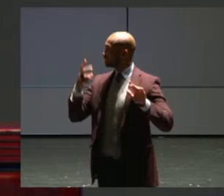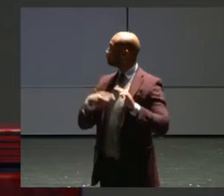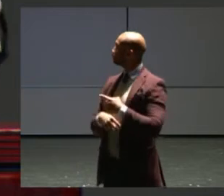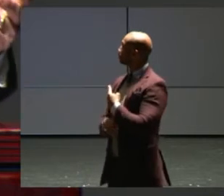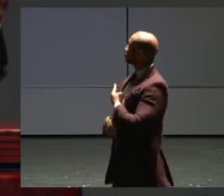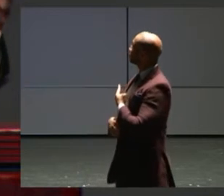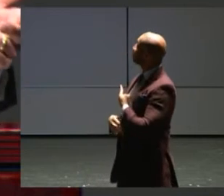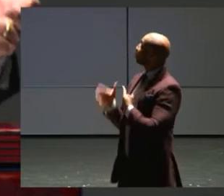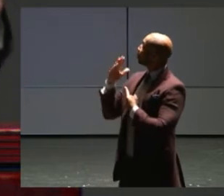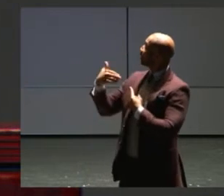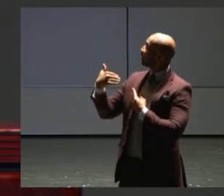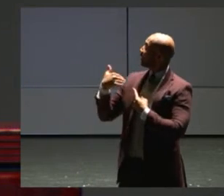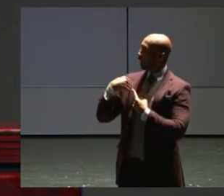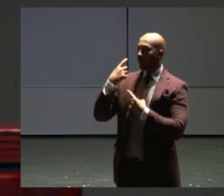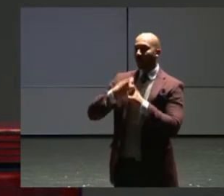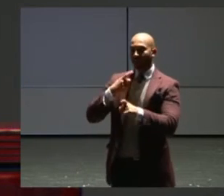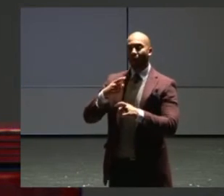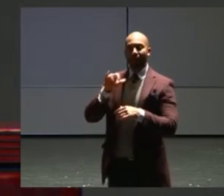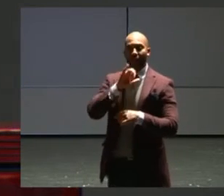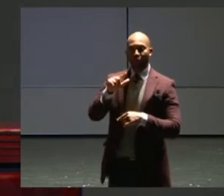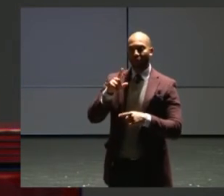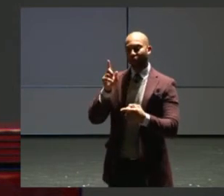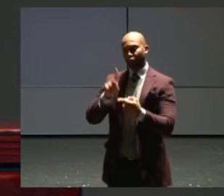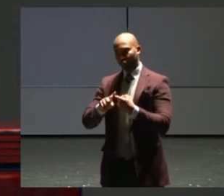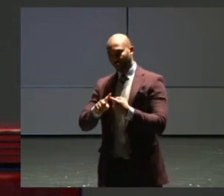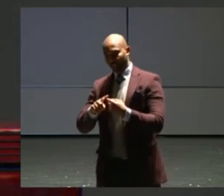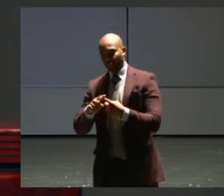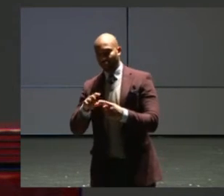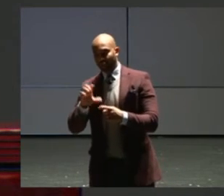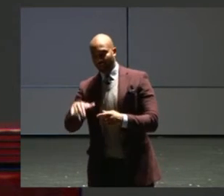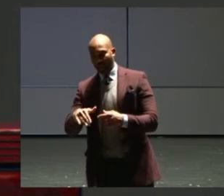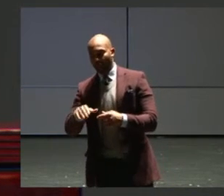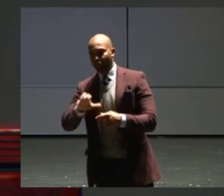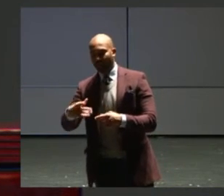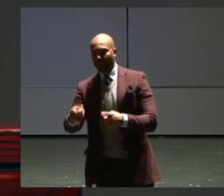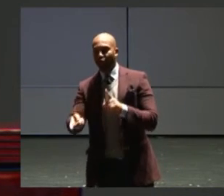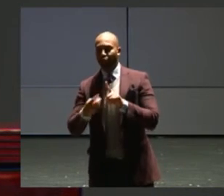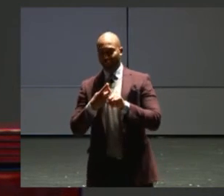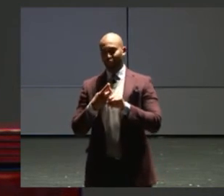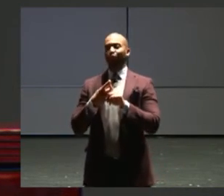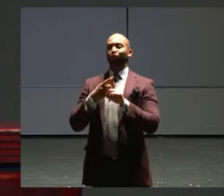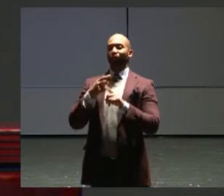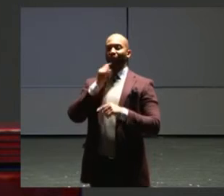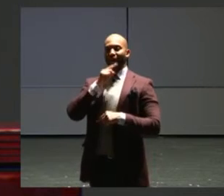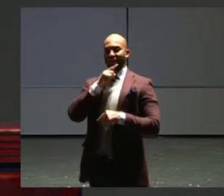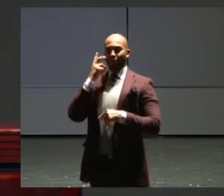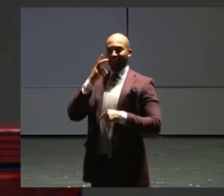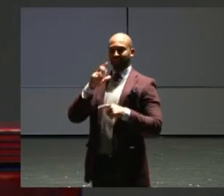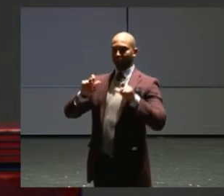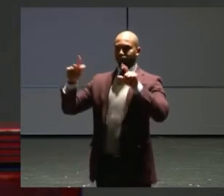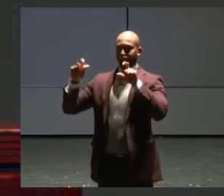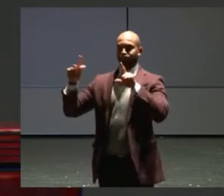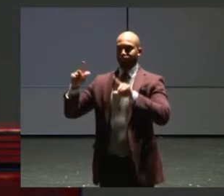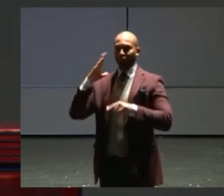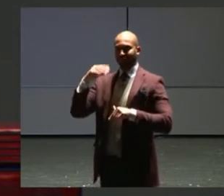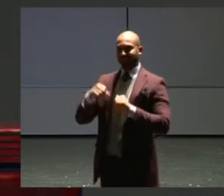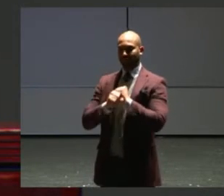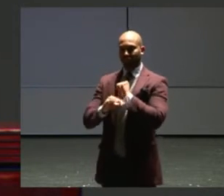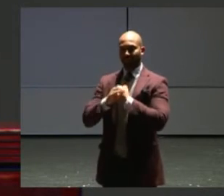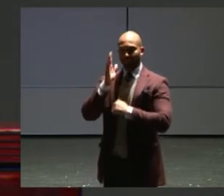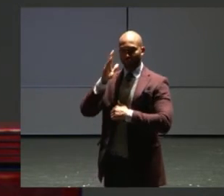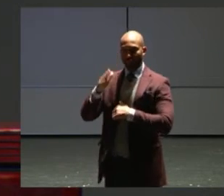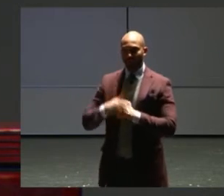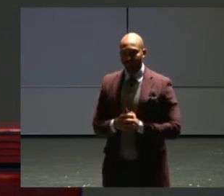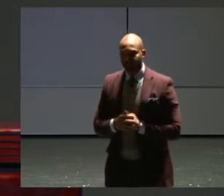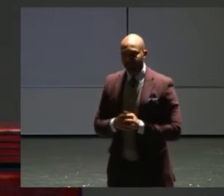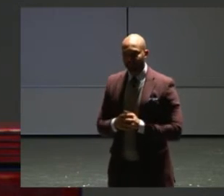Illinois and on your drive from Chicago to Milwaukee. And Trudy, we want you to really focus on those and make sure